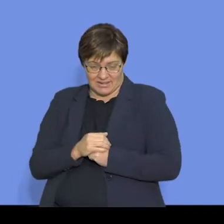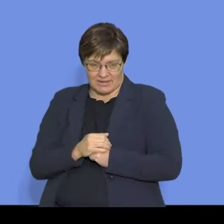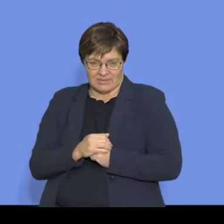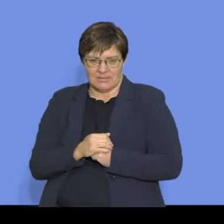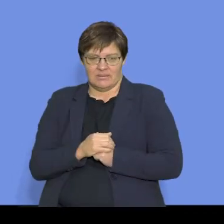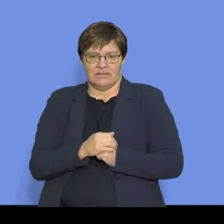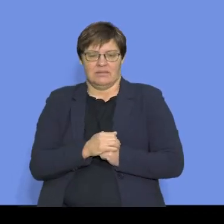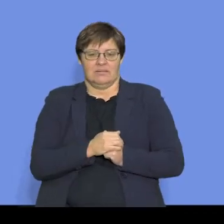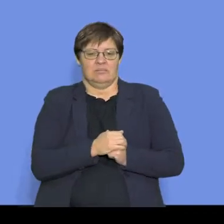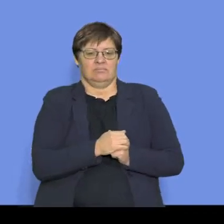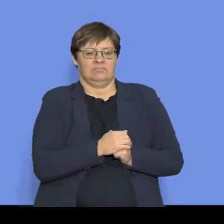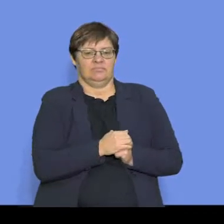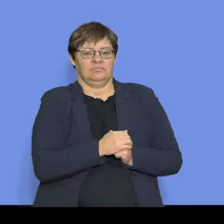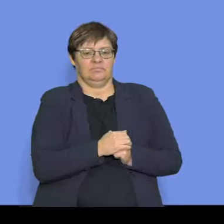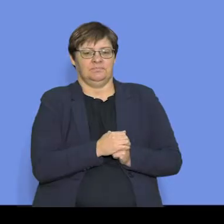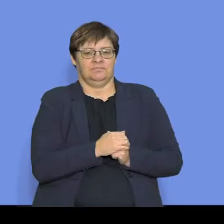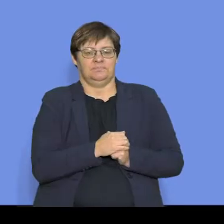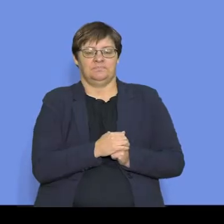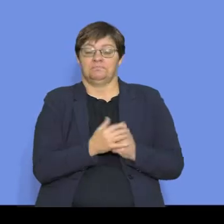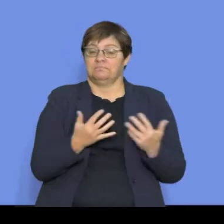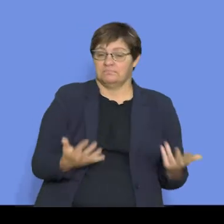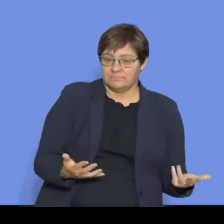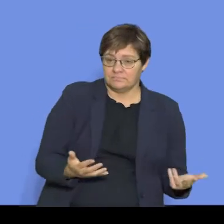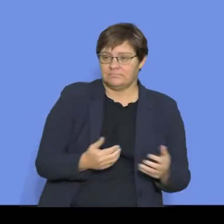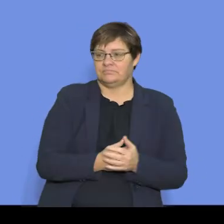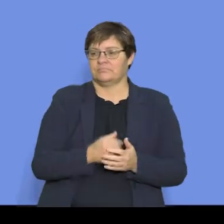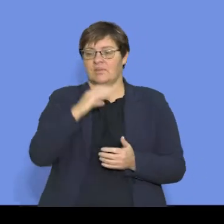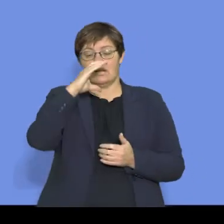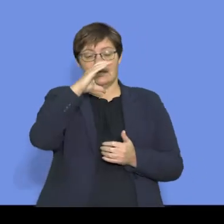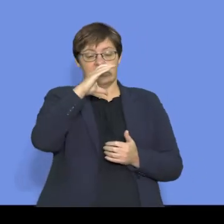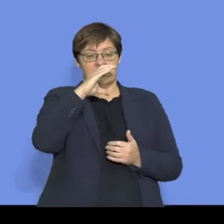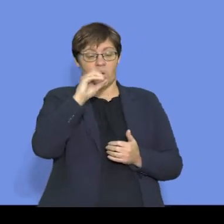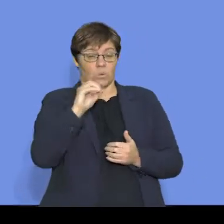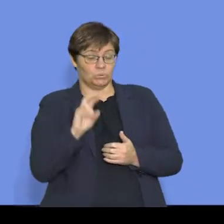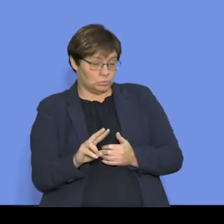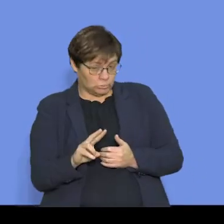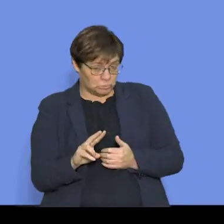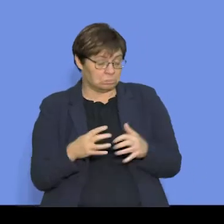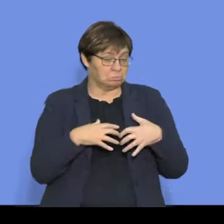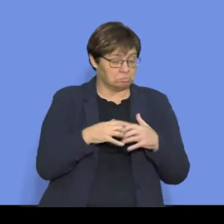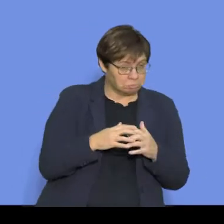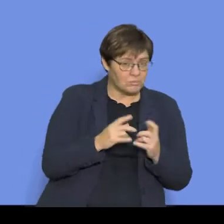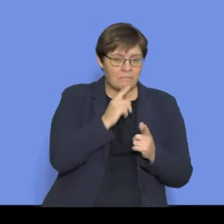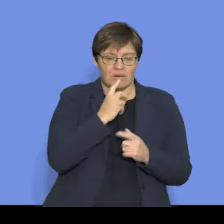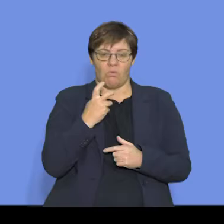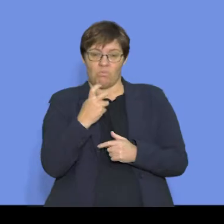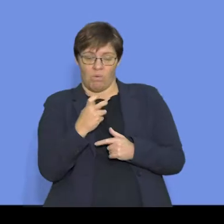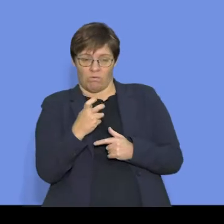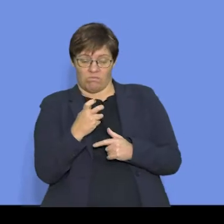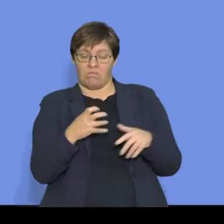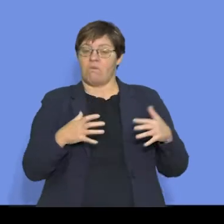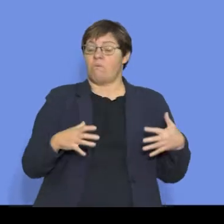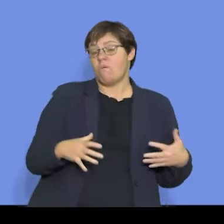this particular fossil. It can be carbonized, and it would then form